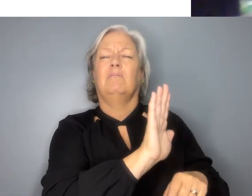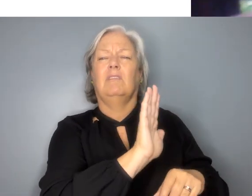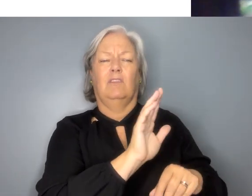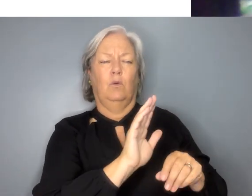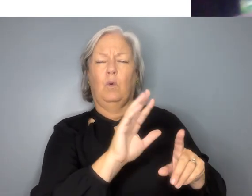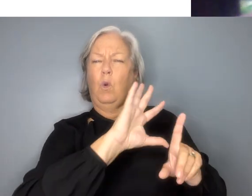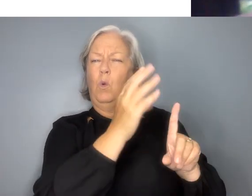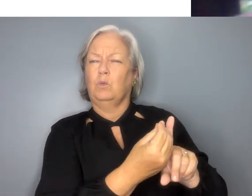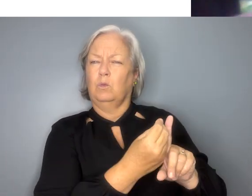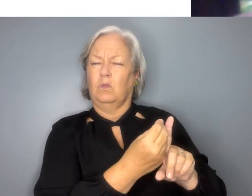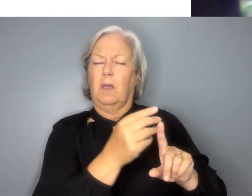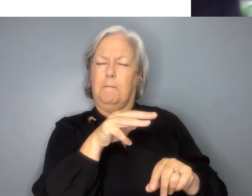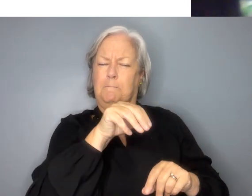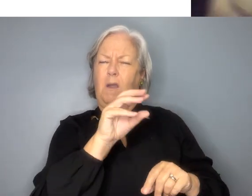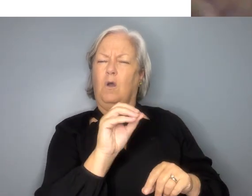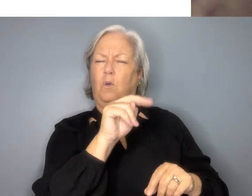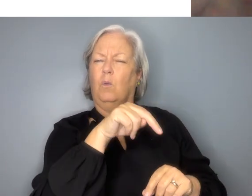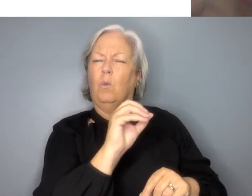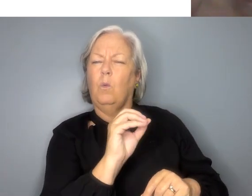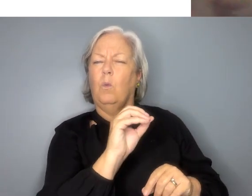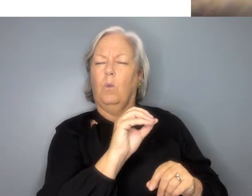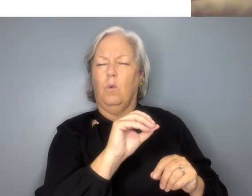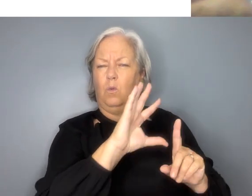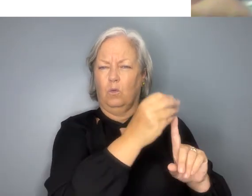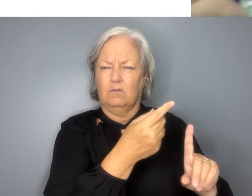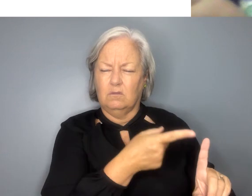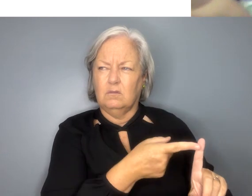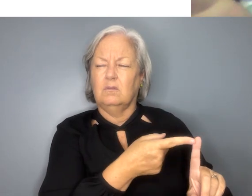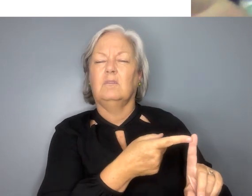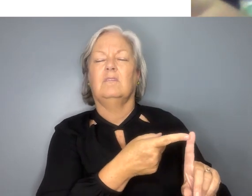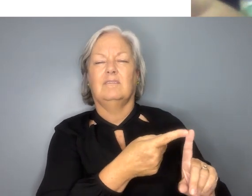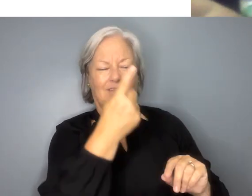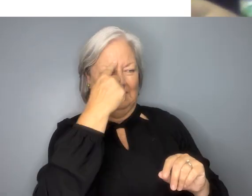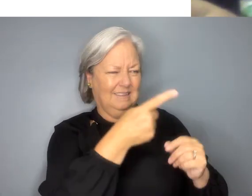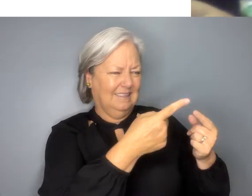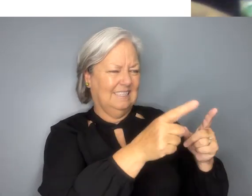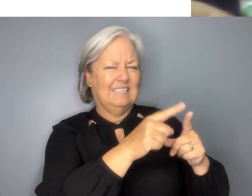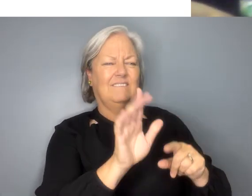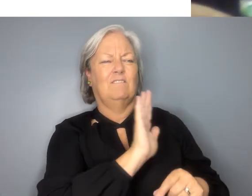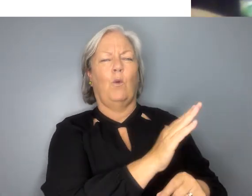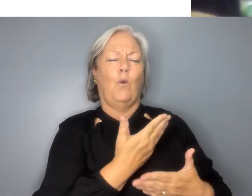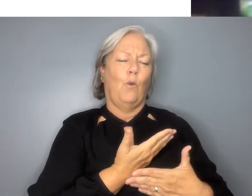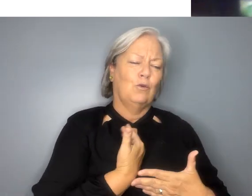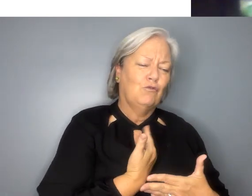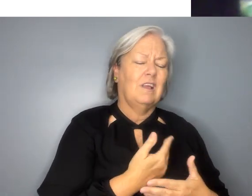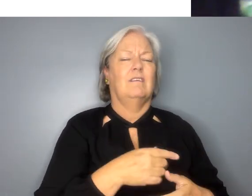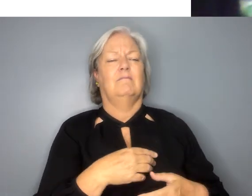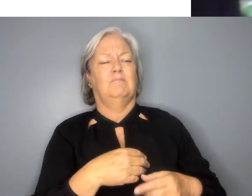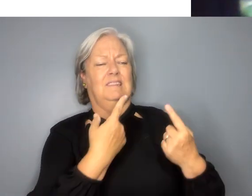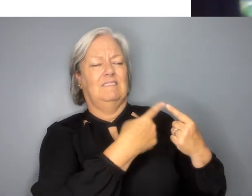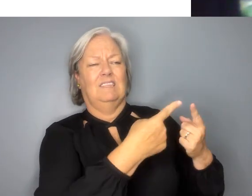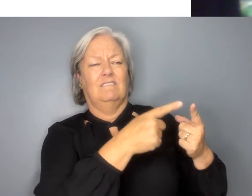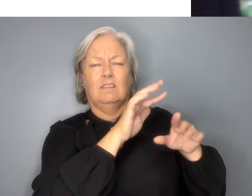to how the LGBT community accepts the different forms of orientation and diversity